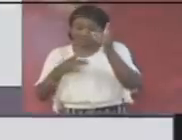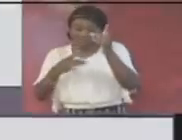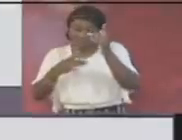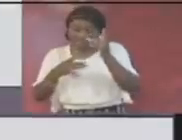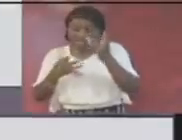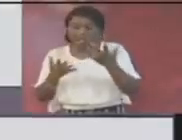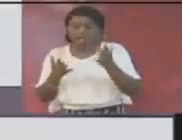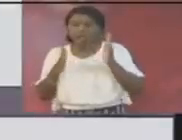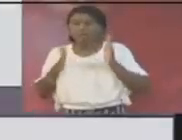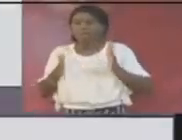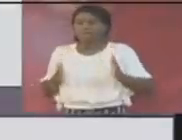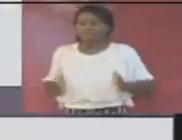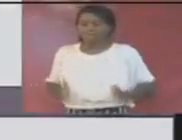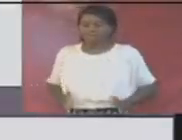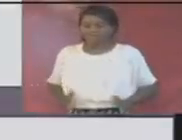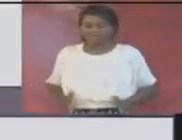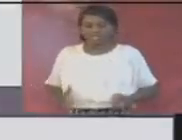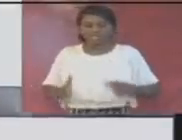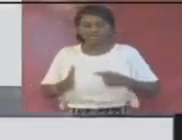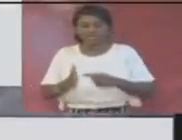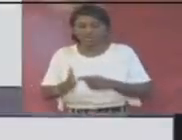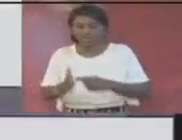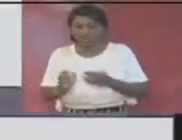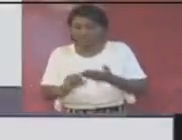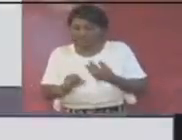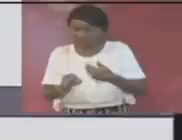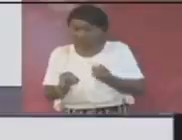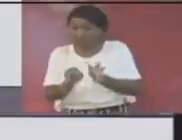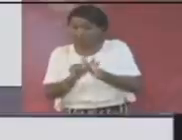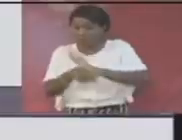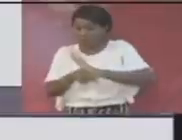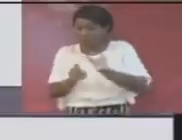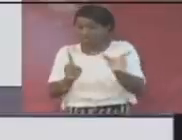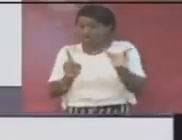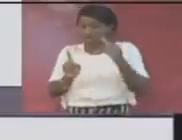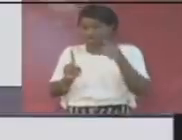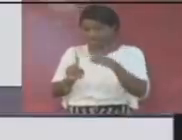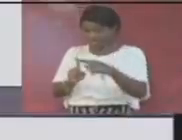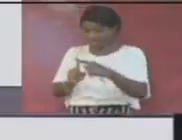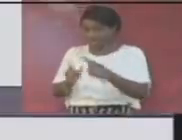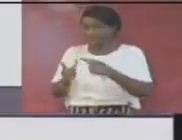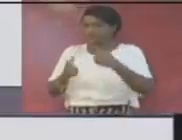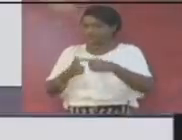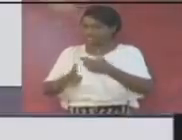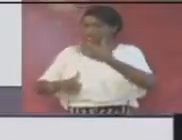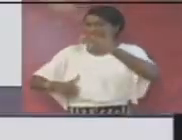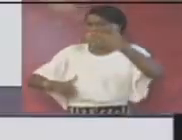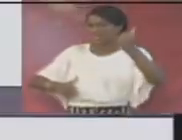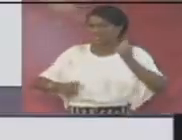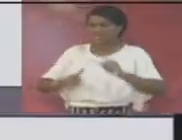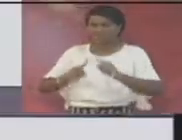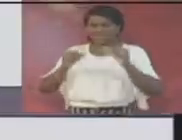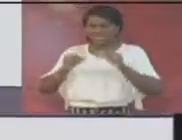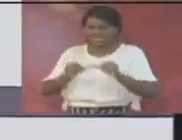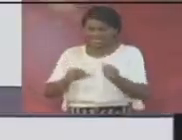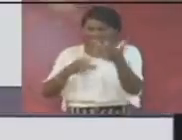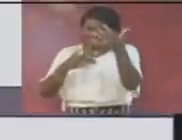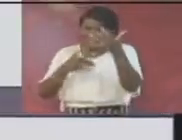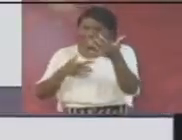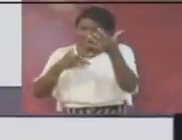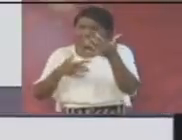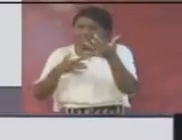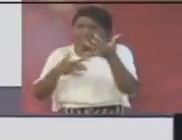body's response to the initial COVID-19 infection. And this occurs even after the virus